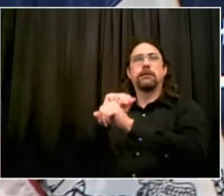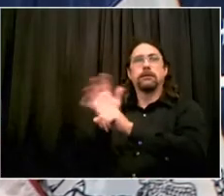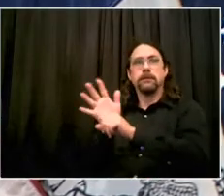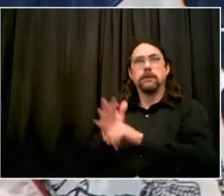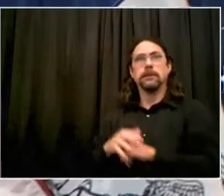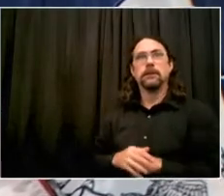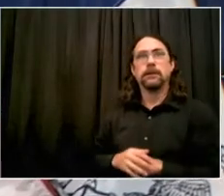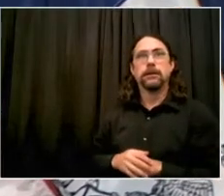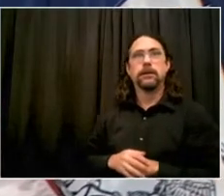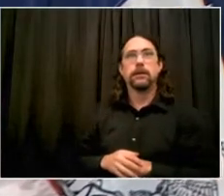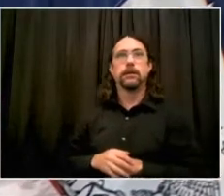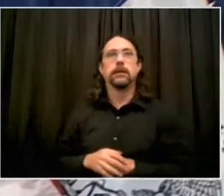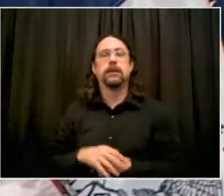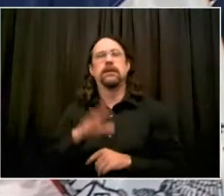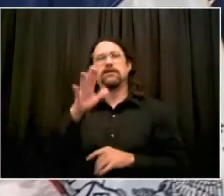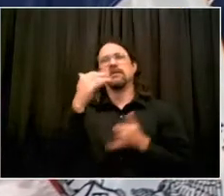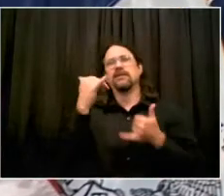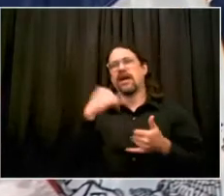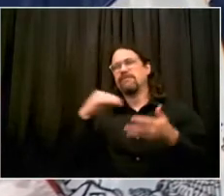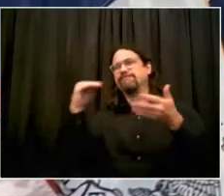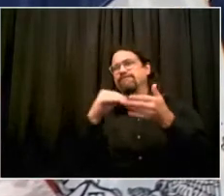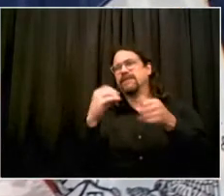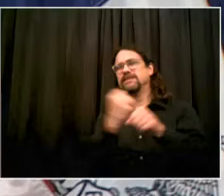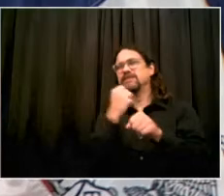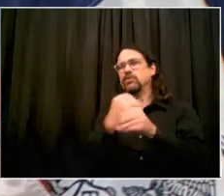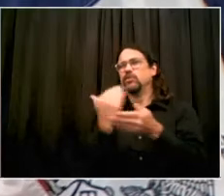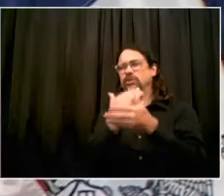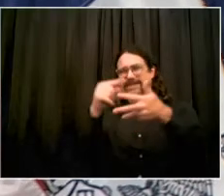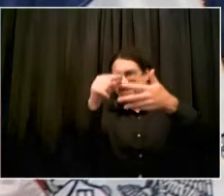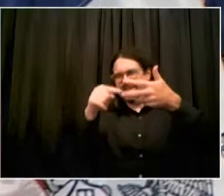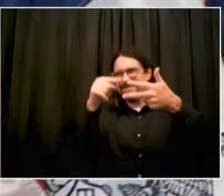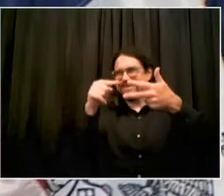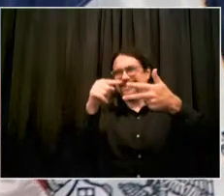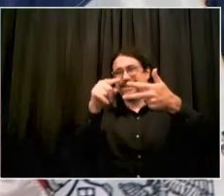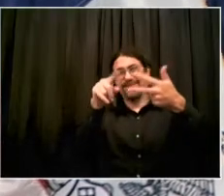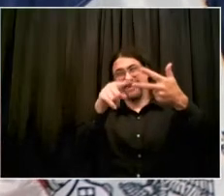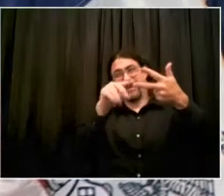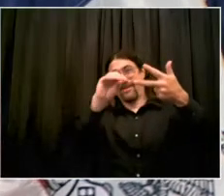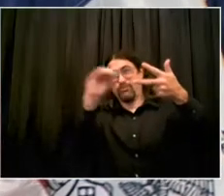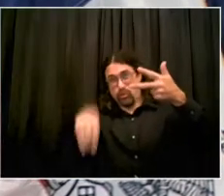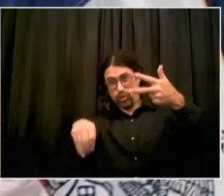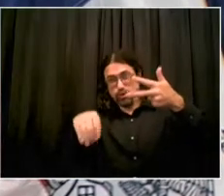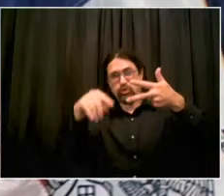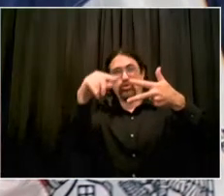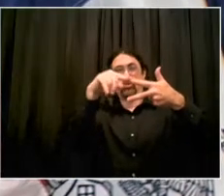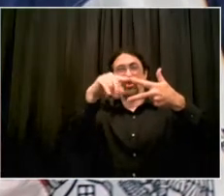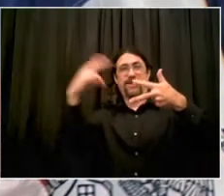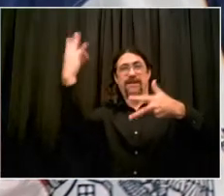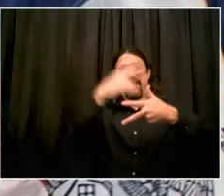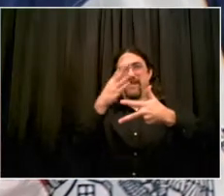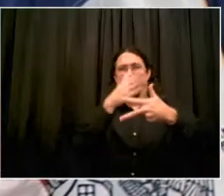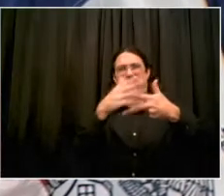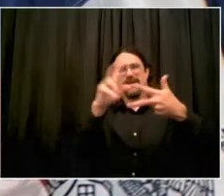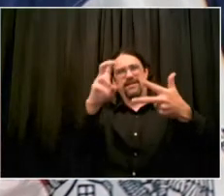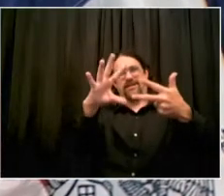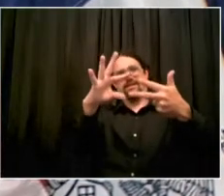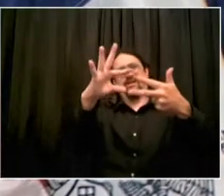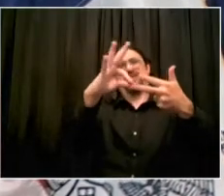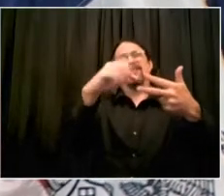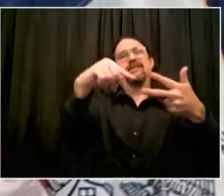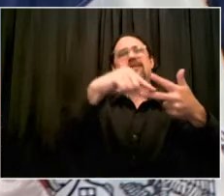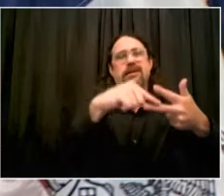city. Obviously, this is particularly crucial with the discussion of what we're going to do going forward with our school system.